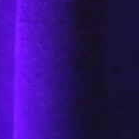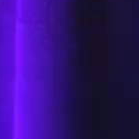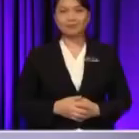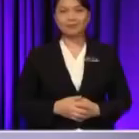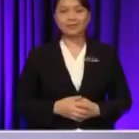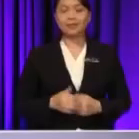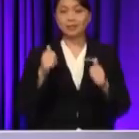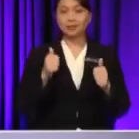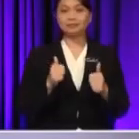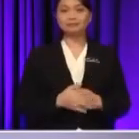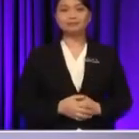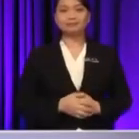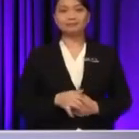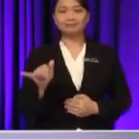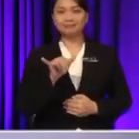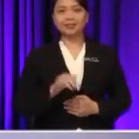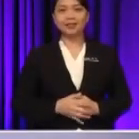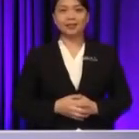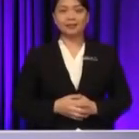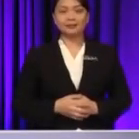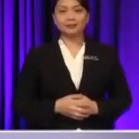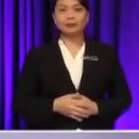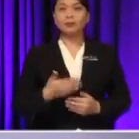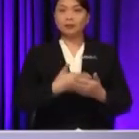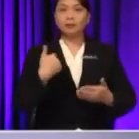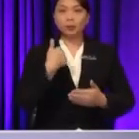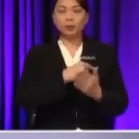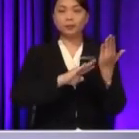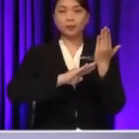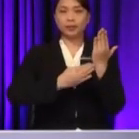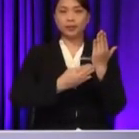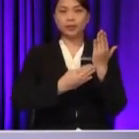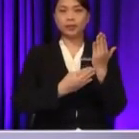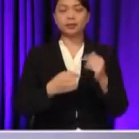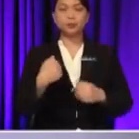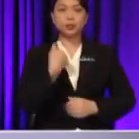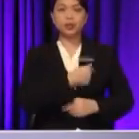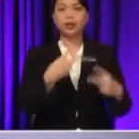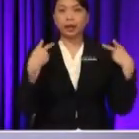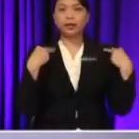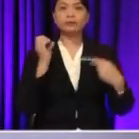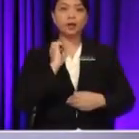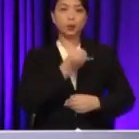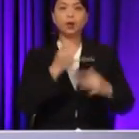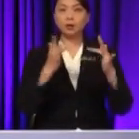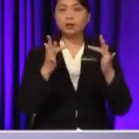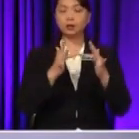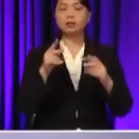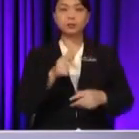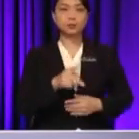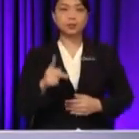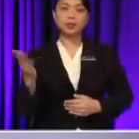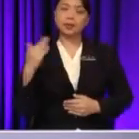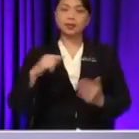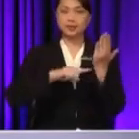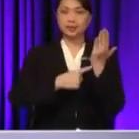it's good to have you here. Now pupils, before we begin our lesson, as usual, we have our online pupils. So let's have them